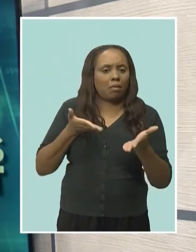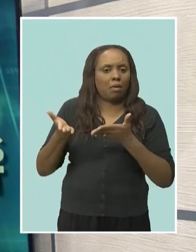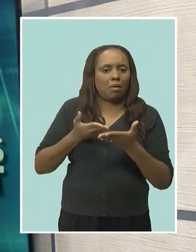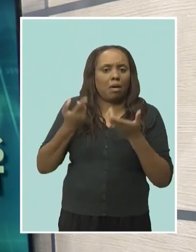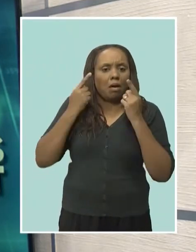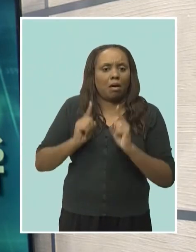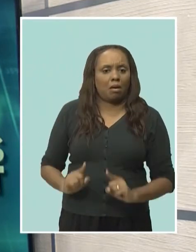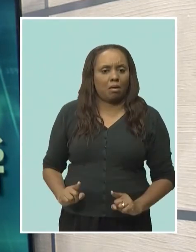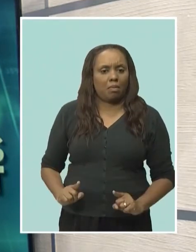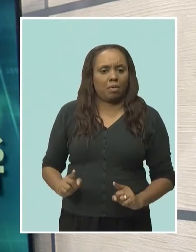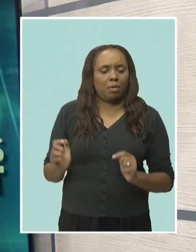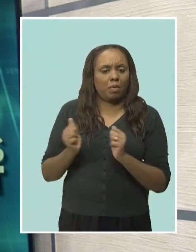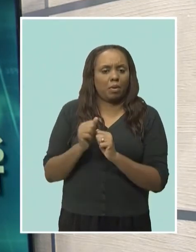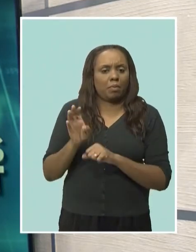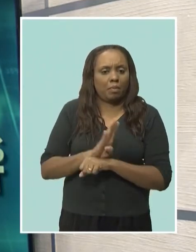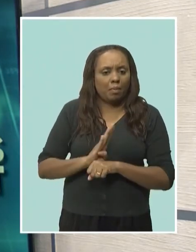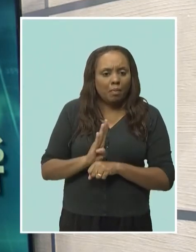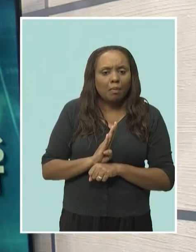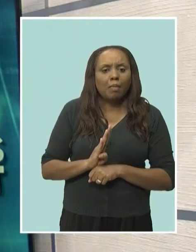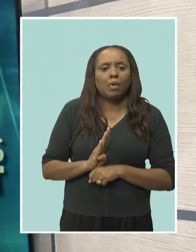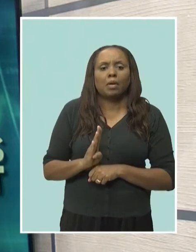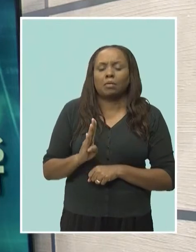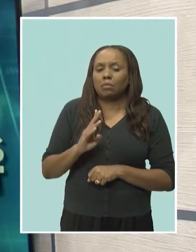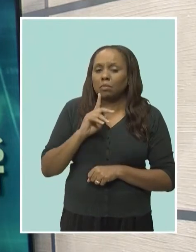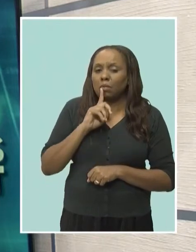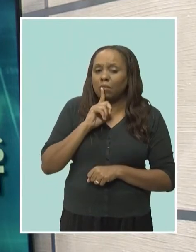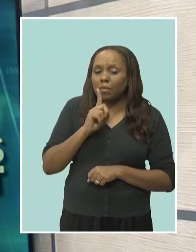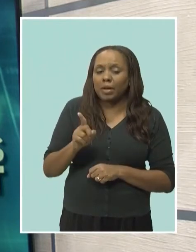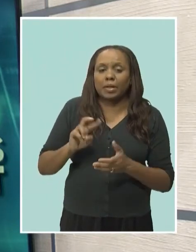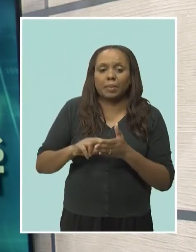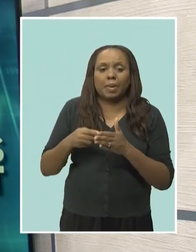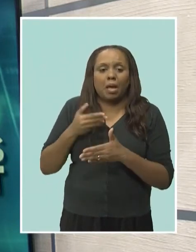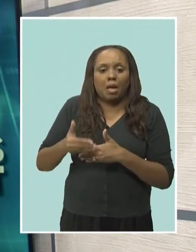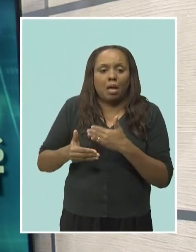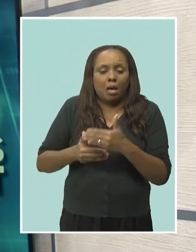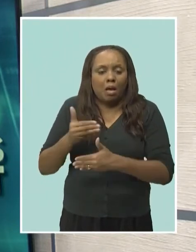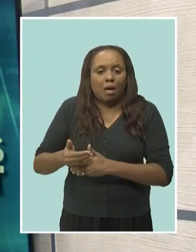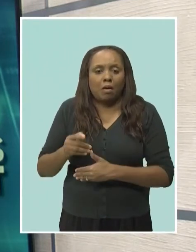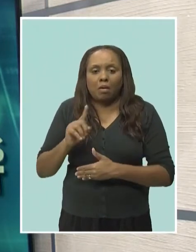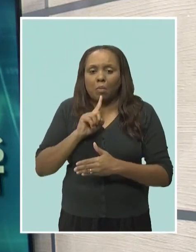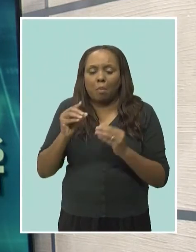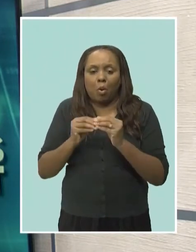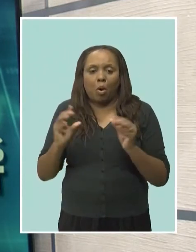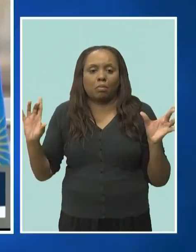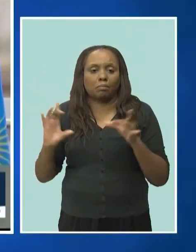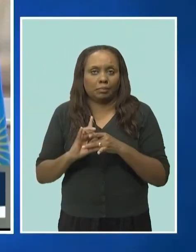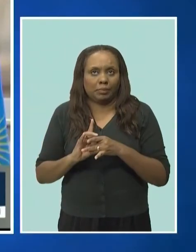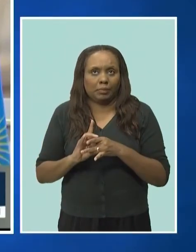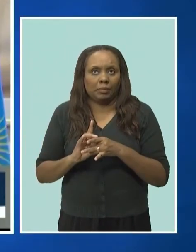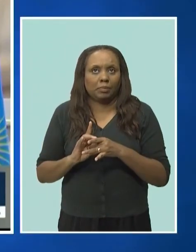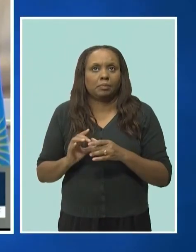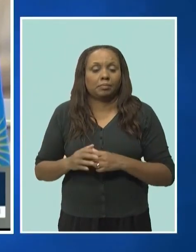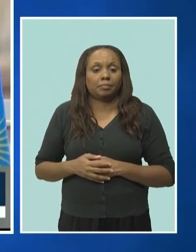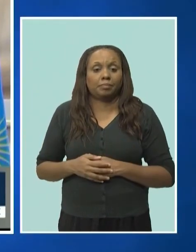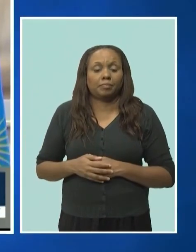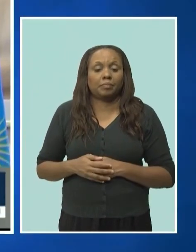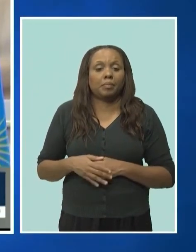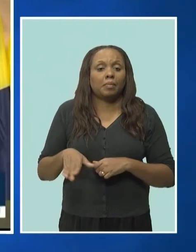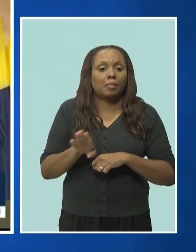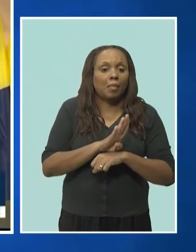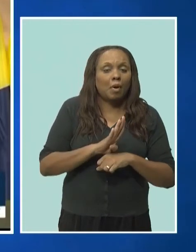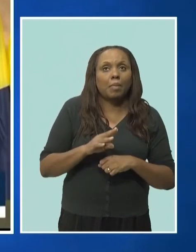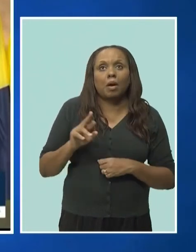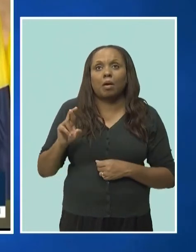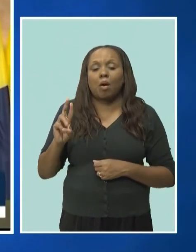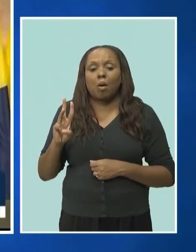step further on its journey to become an aviation hub in Africa. Well, the agreement was signed by him and the Barbadian